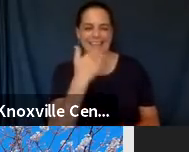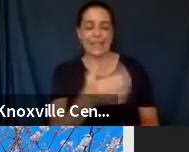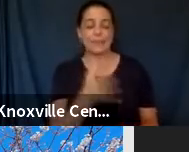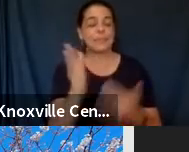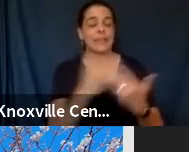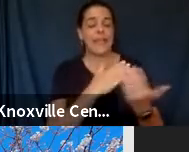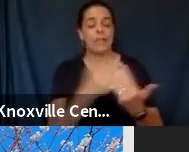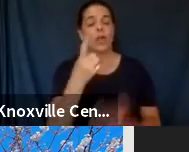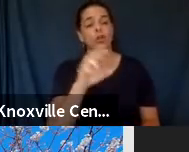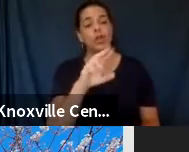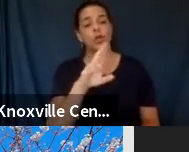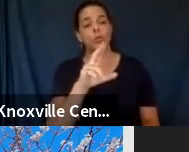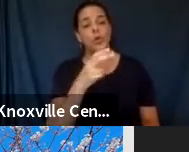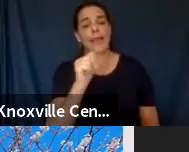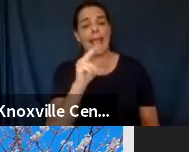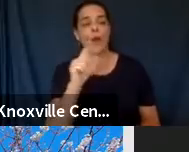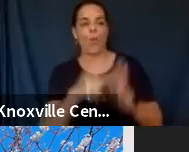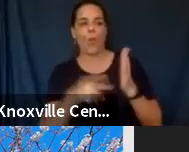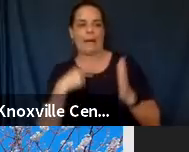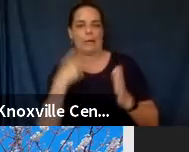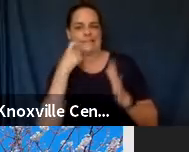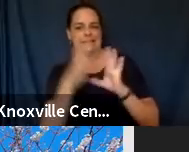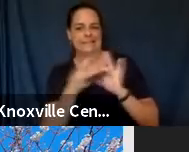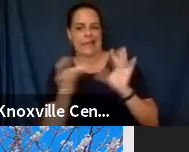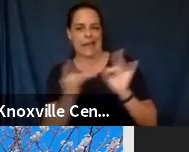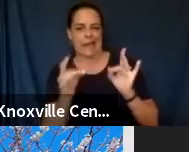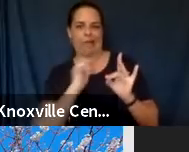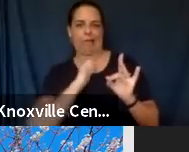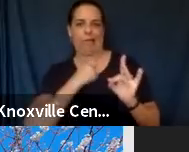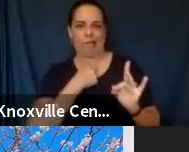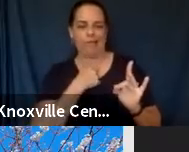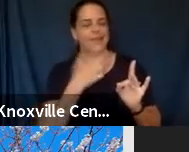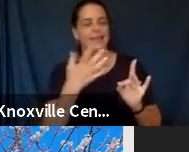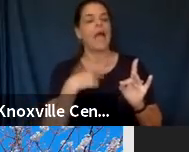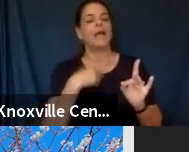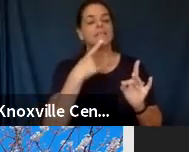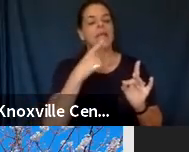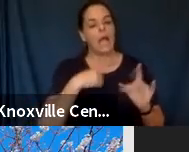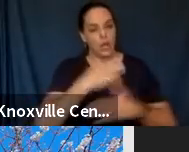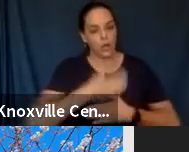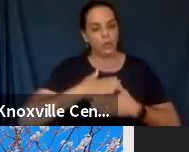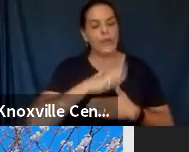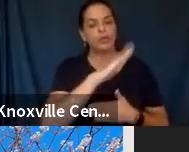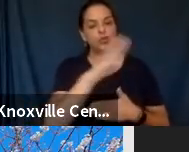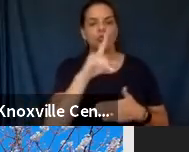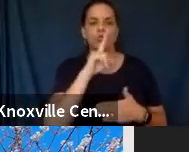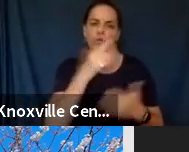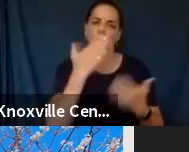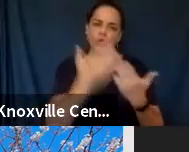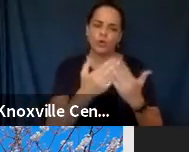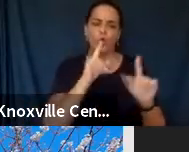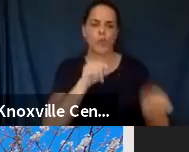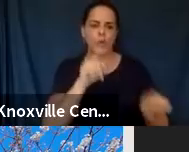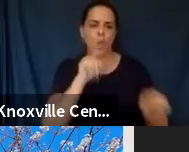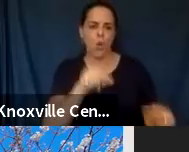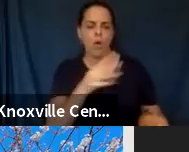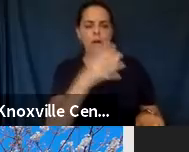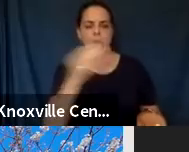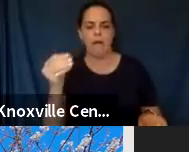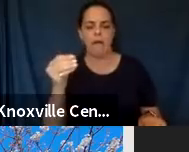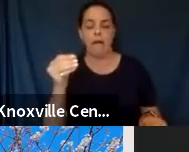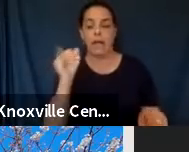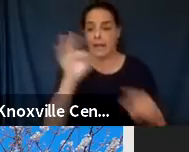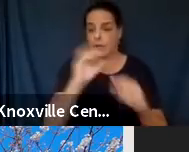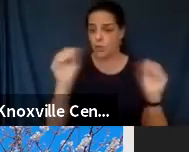Anyway, Dr. Buchanan, what I was saying muted was that I appreciate your really good report. And if there are no